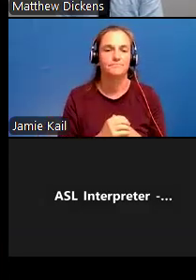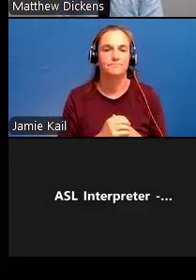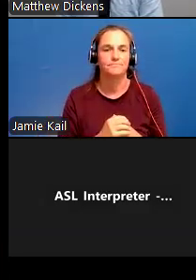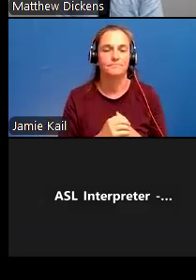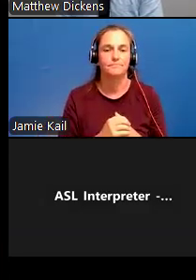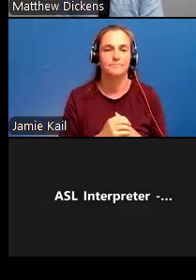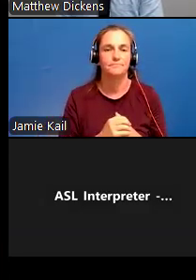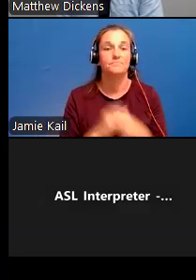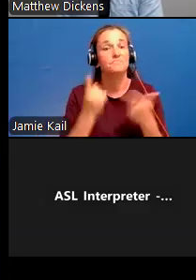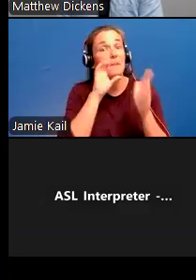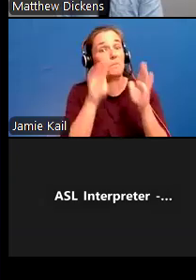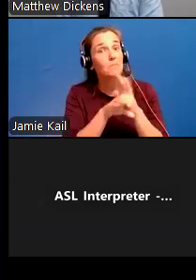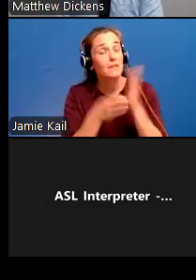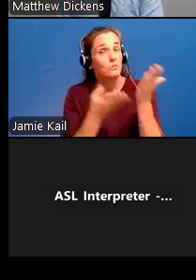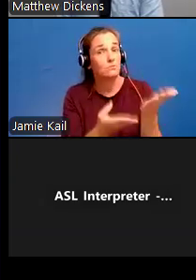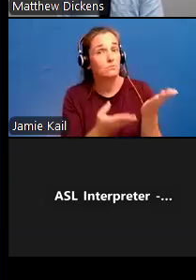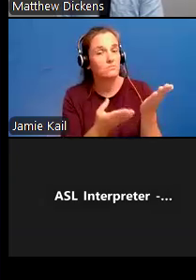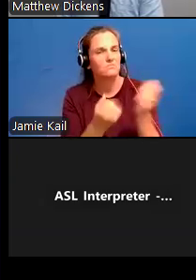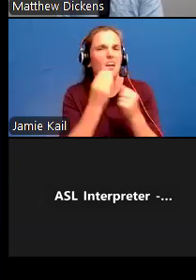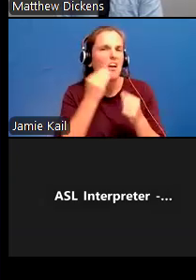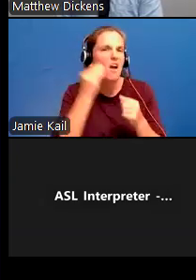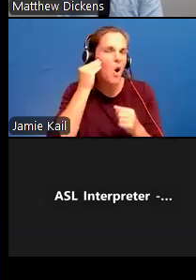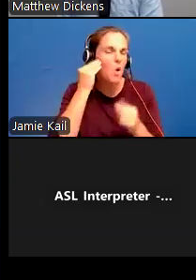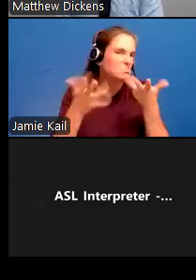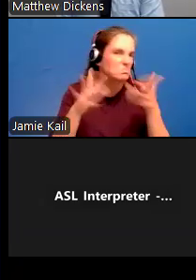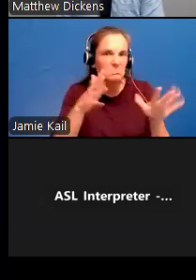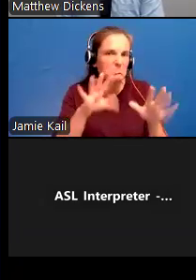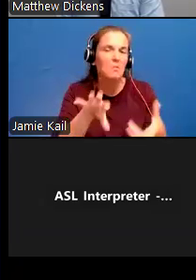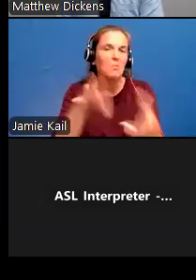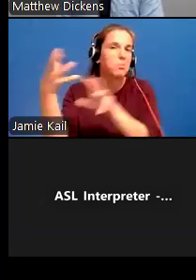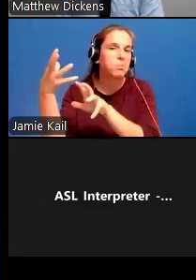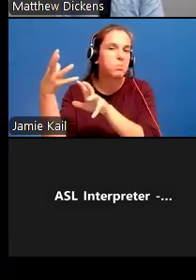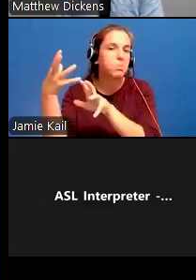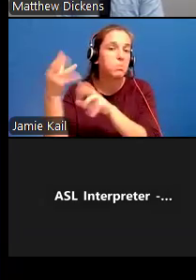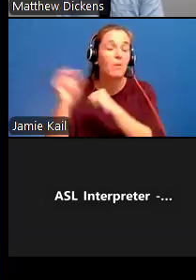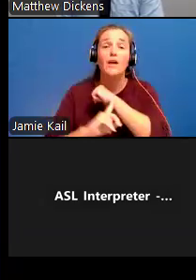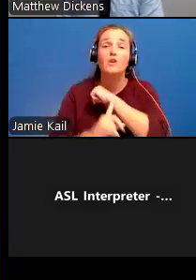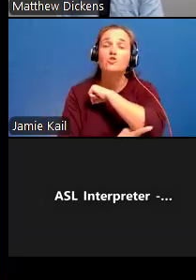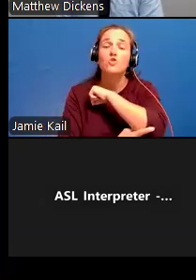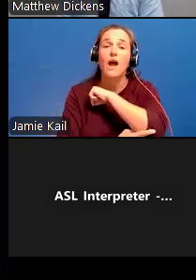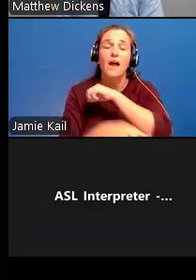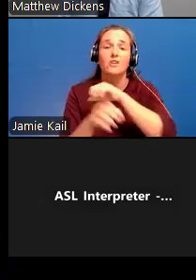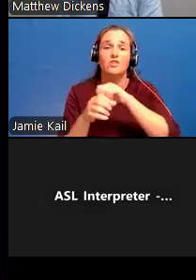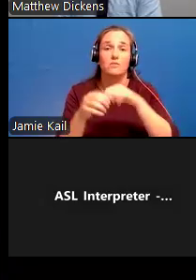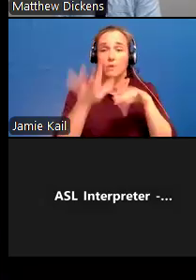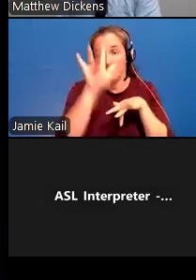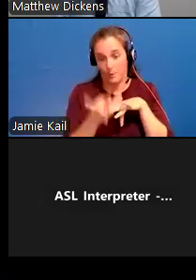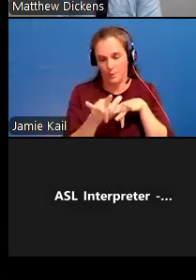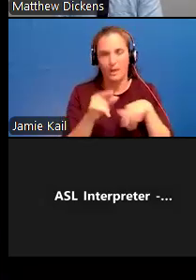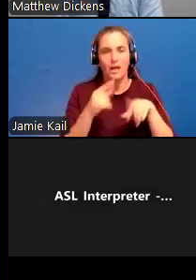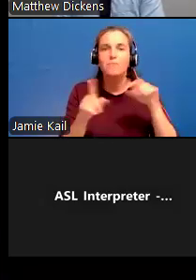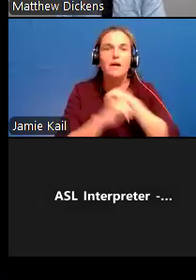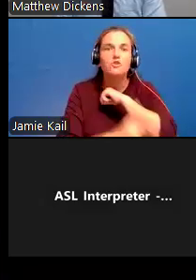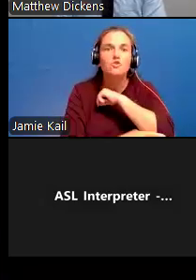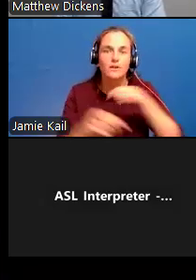So the picture displays a home kind of in disarray, an empty trash can, but trash all over the floor that hasn't been